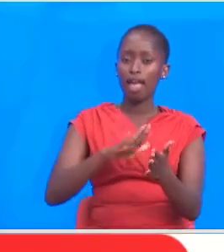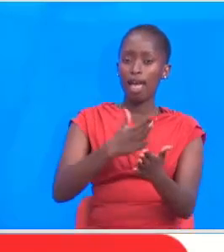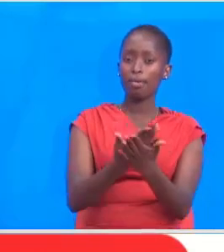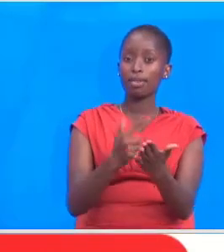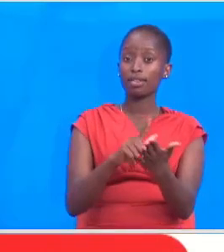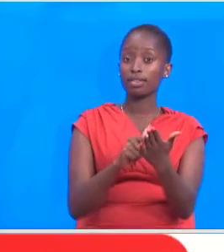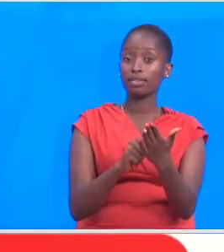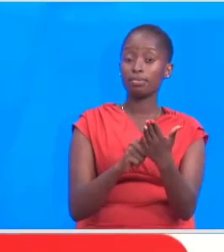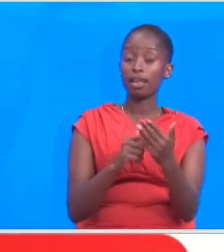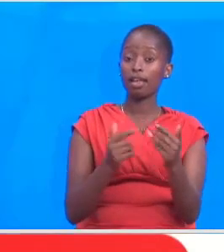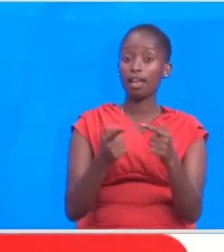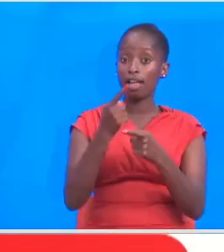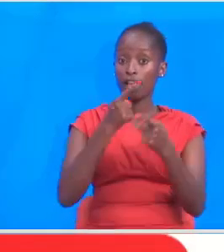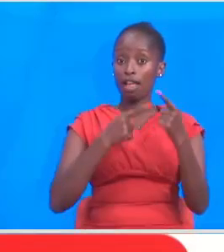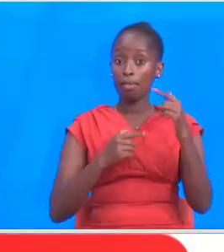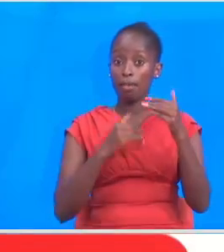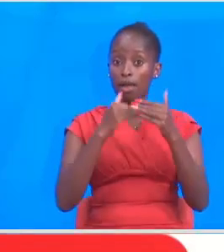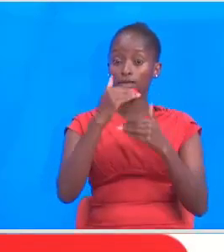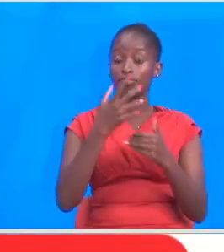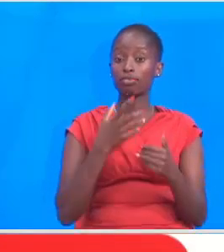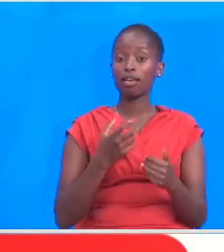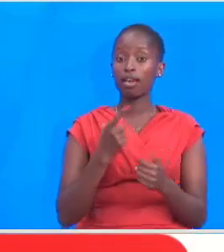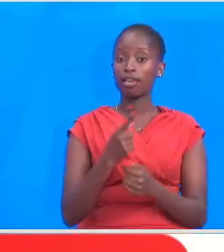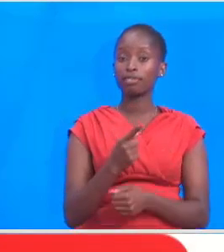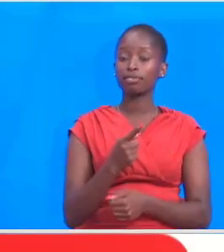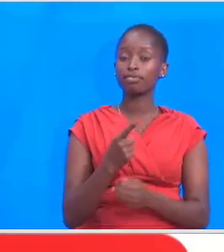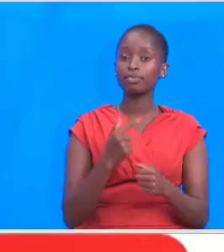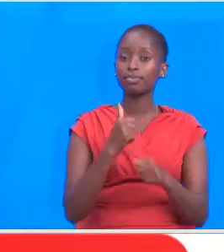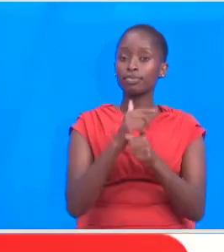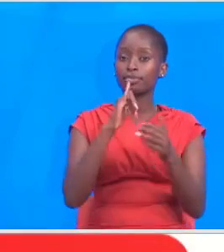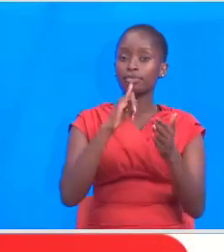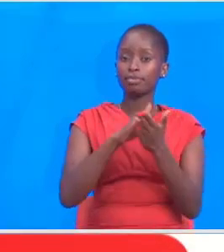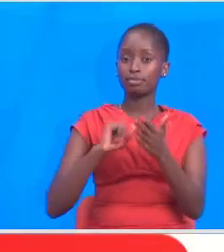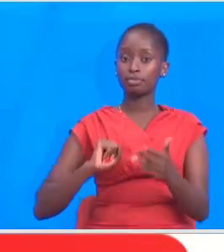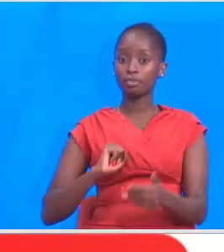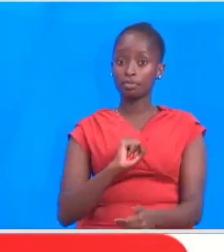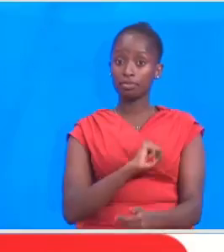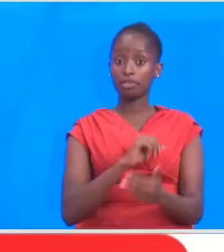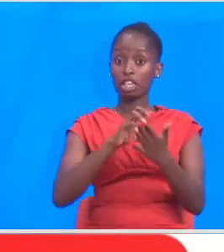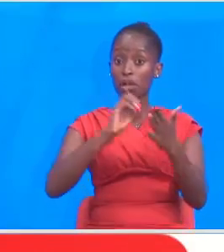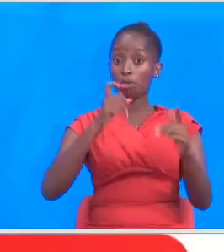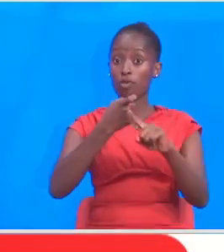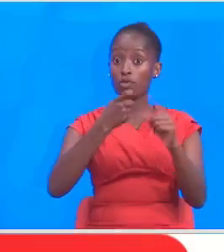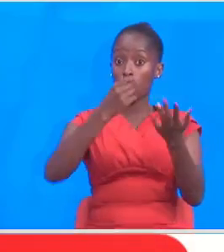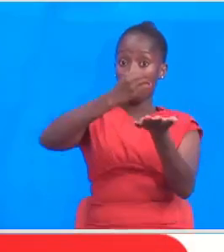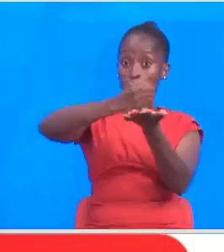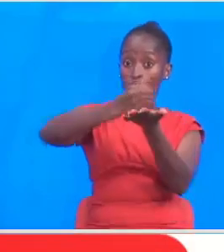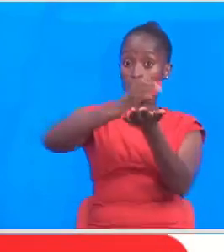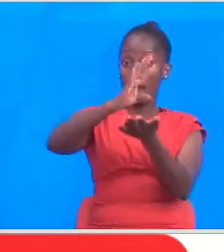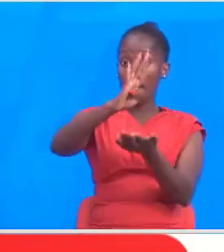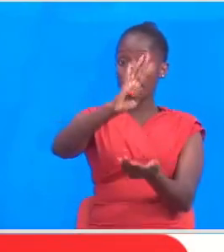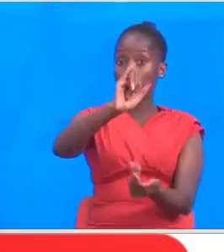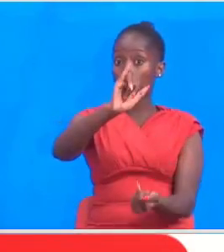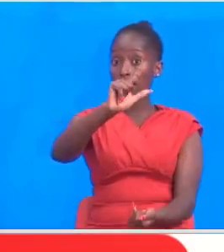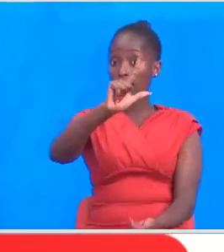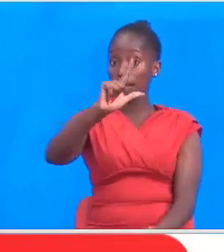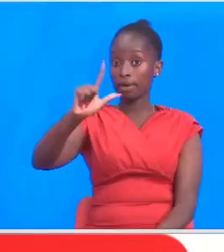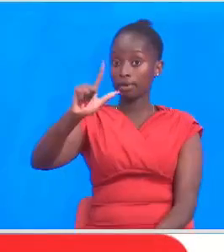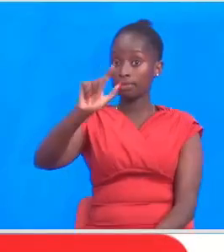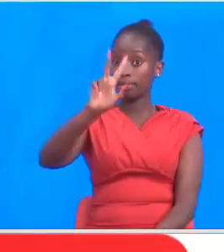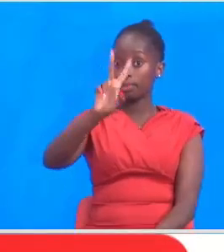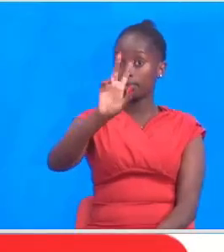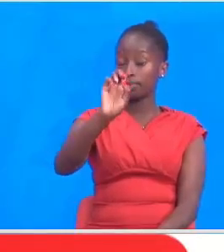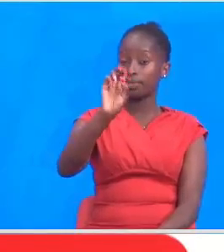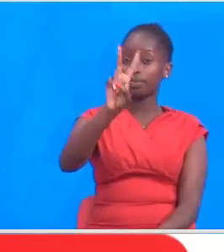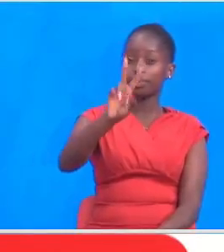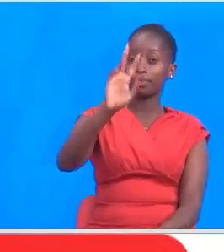Karungo Dhangwa's new bill, the County Government's State Officers Removal from Office Procedure Bill 2023, appears to follow